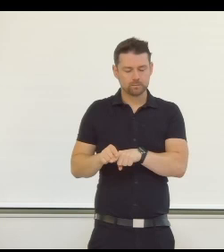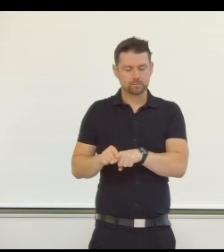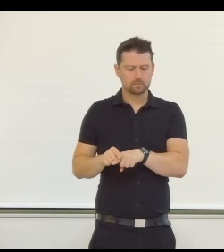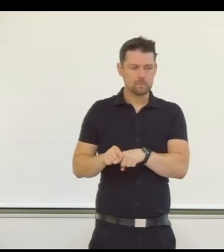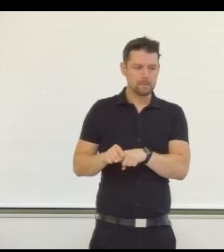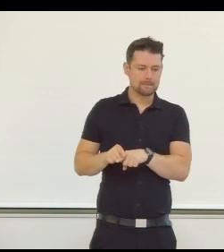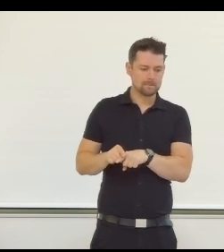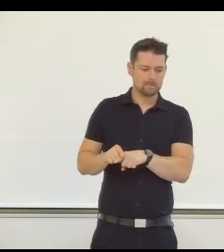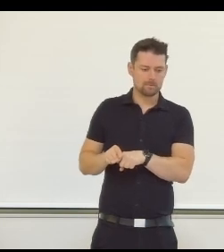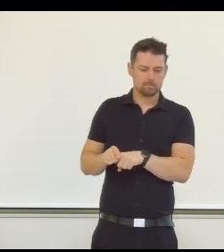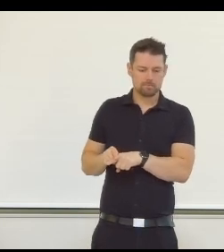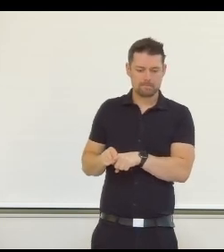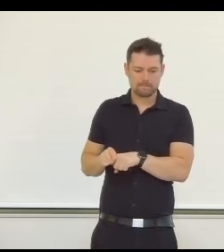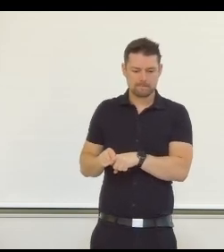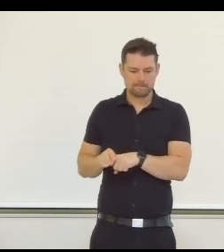from